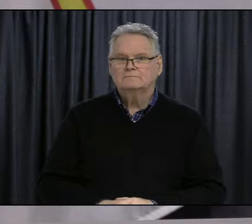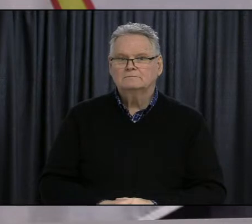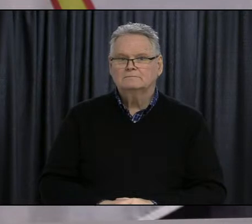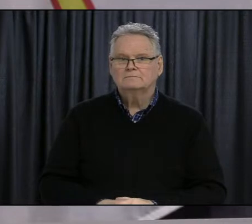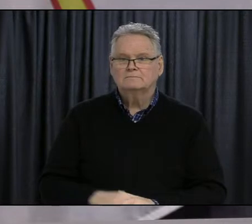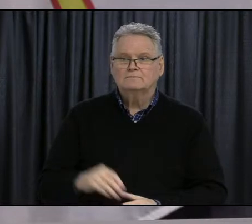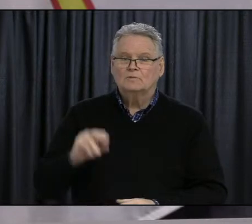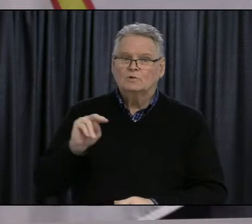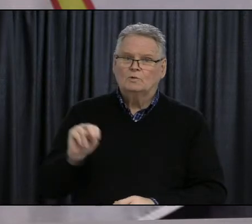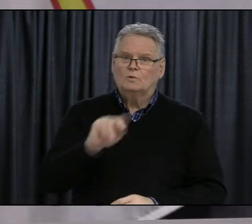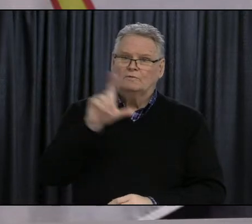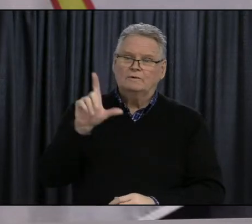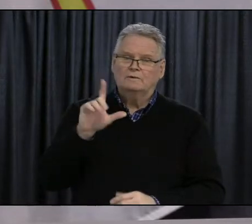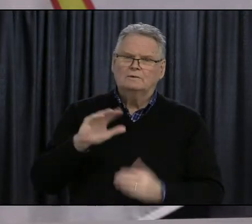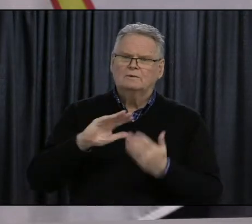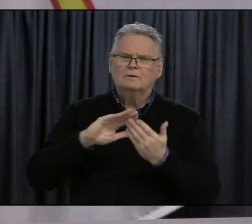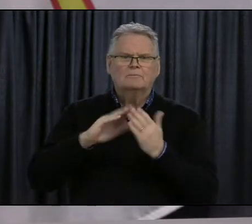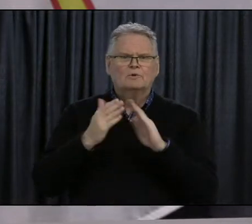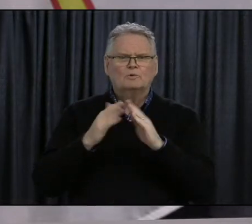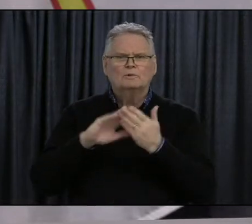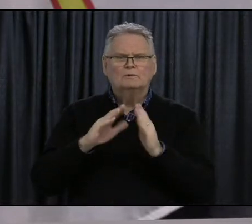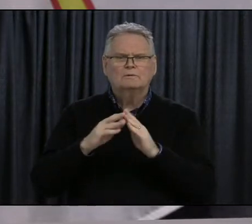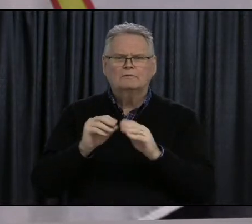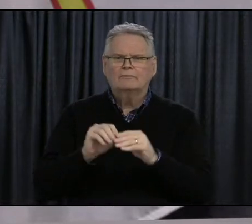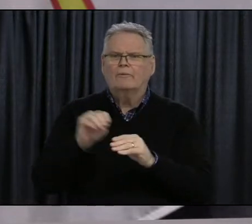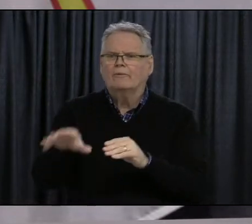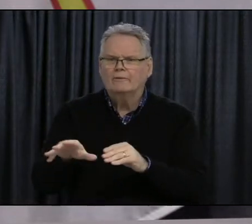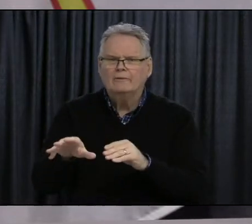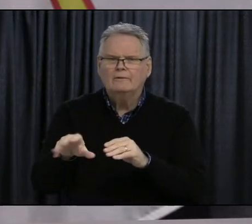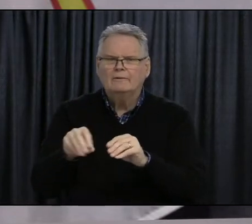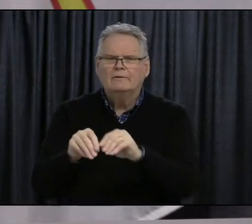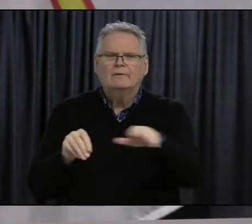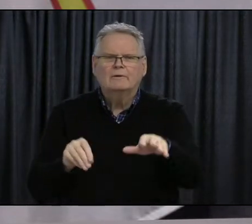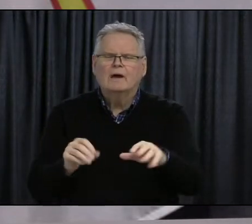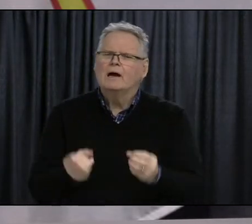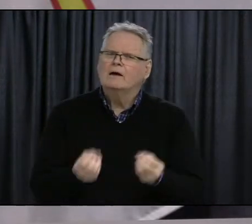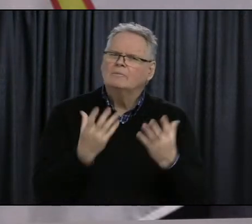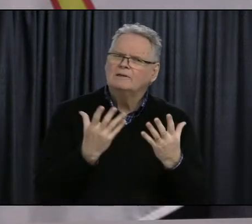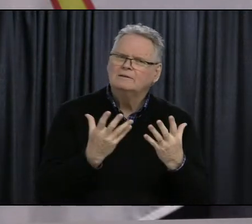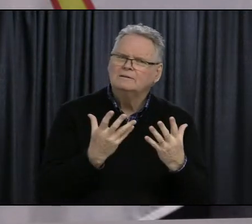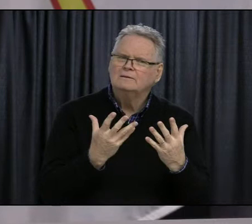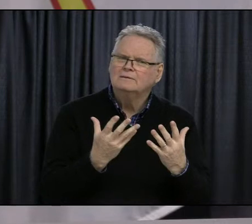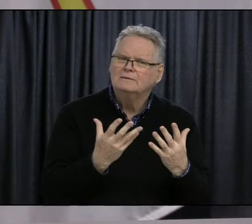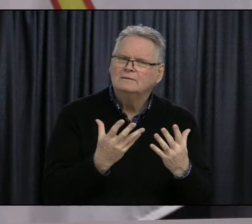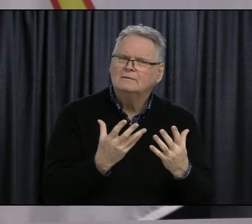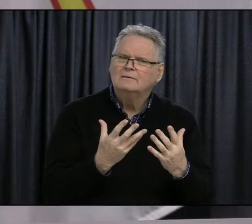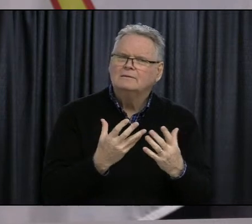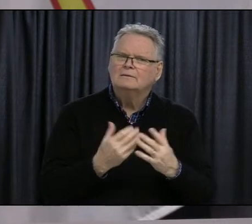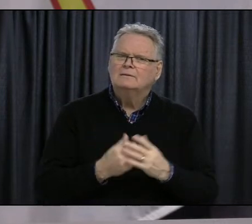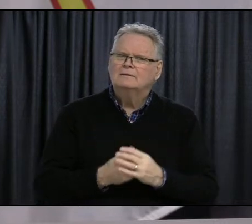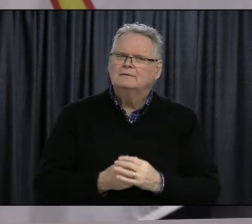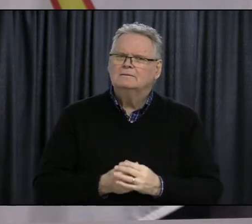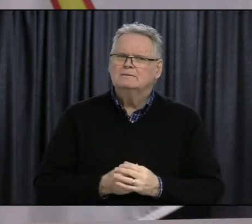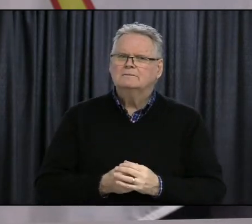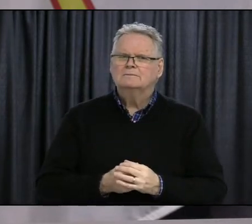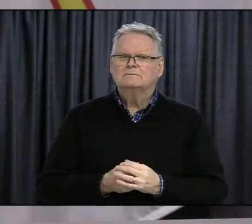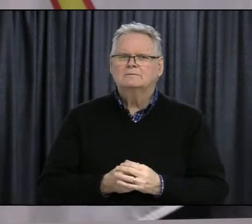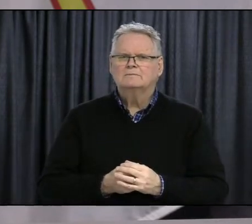non-epi-linked cases? Yeah. So I think this is either number 7 or number 8.